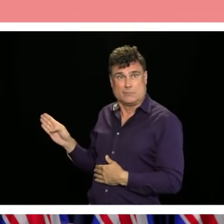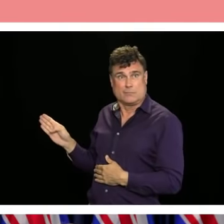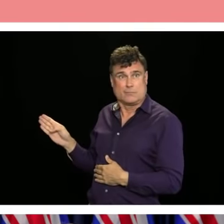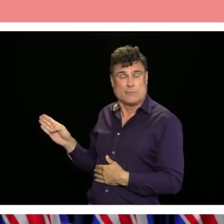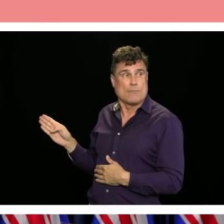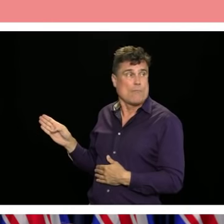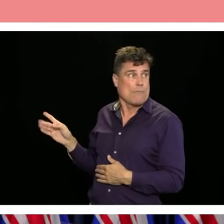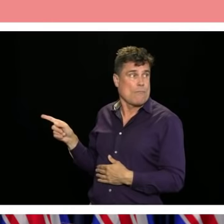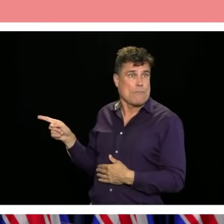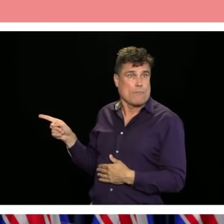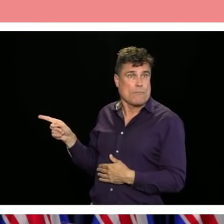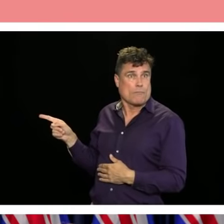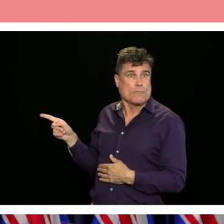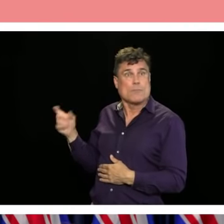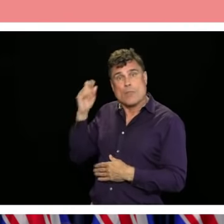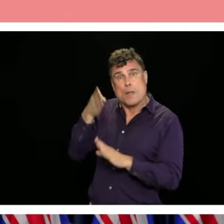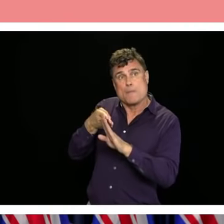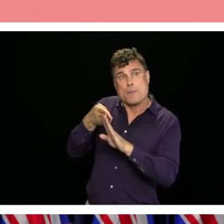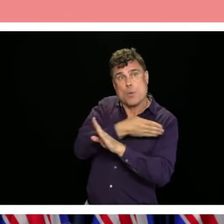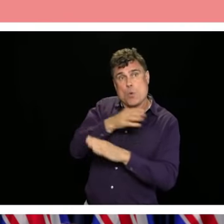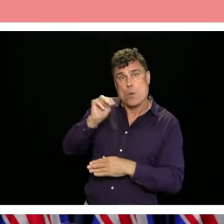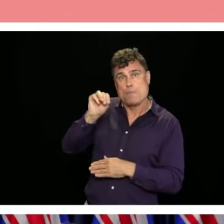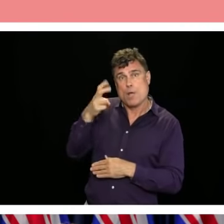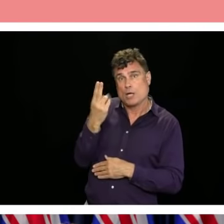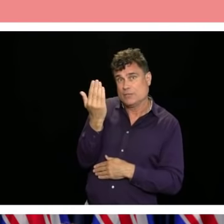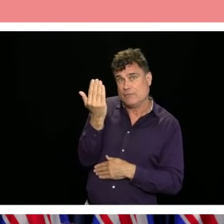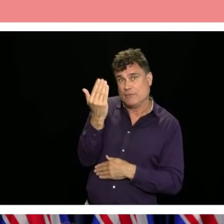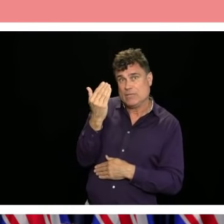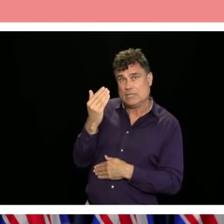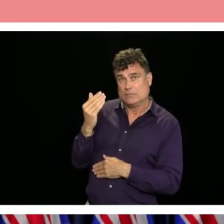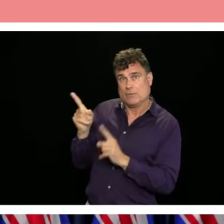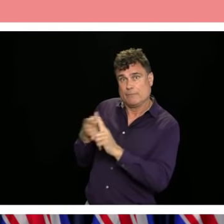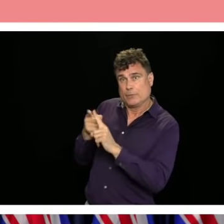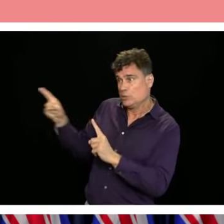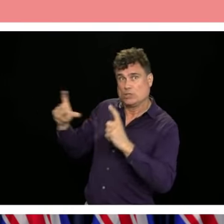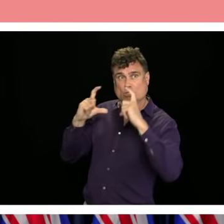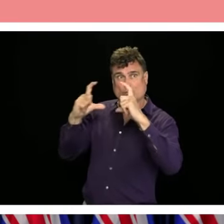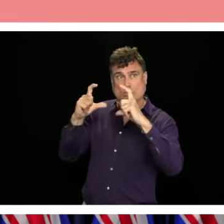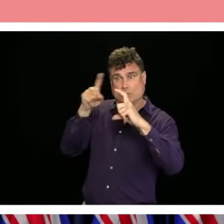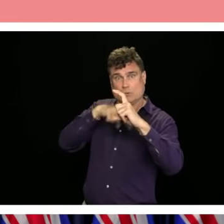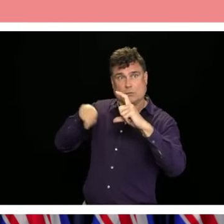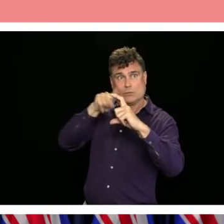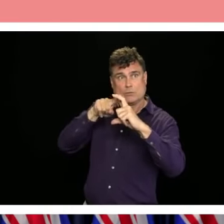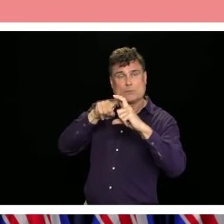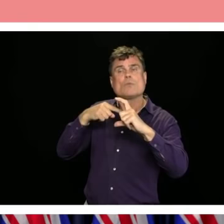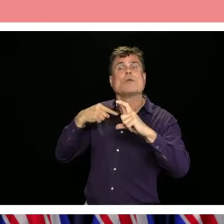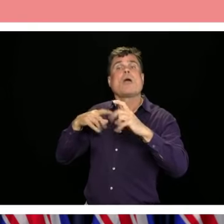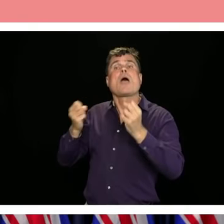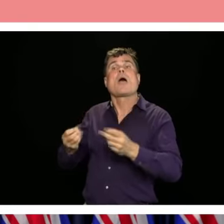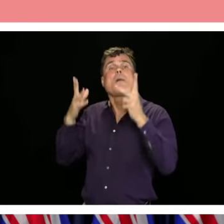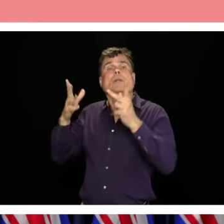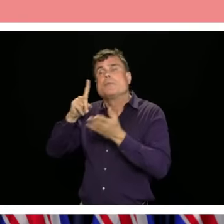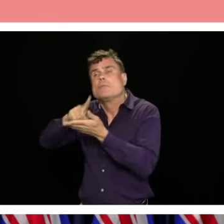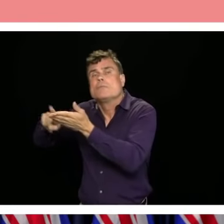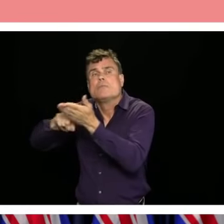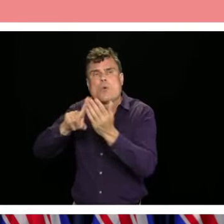1,257 case investigations or investigations that were initiated by public health. And that includes